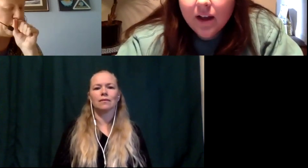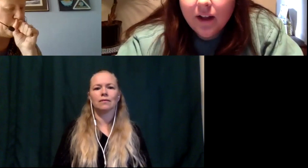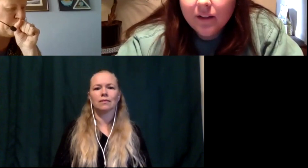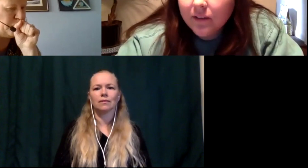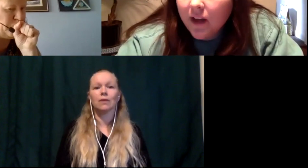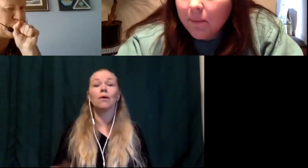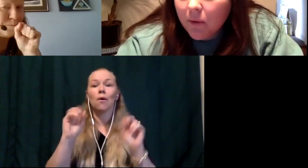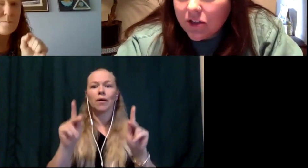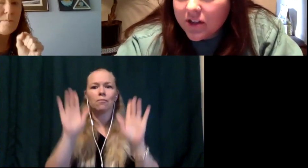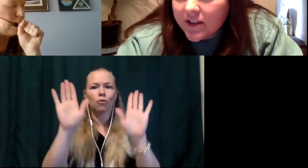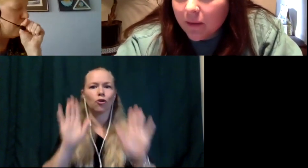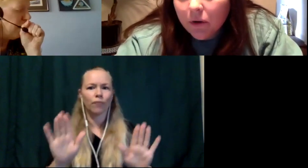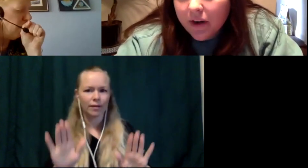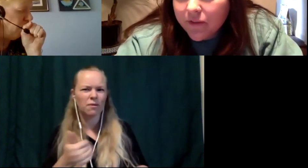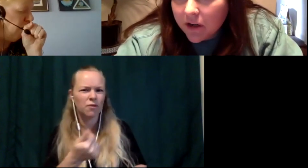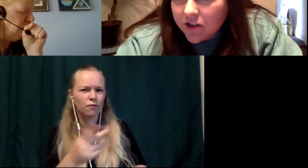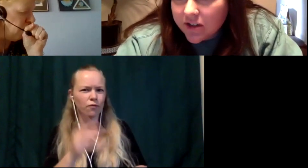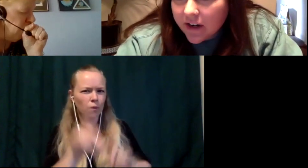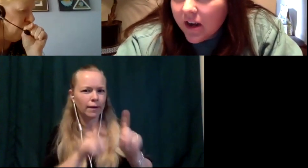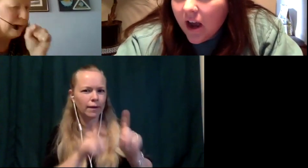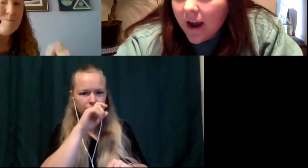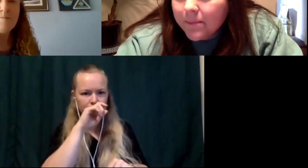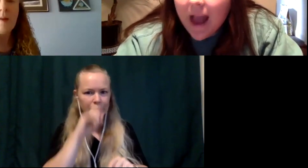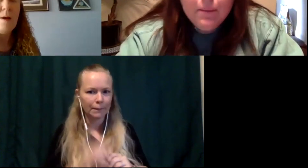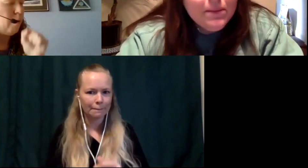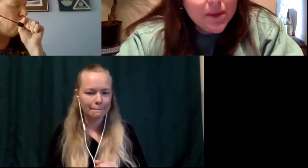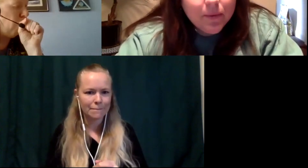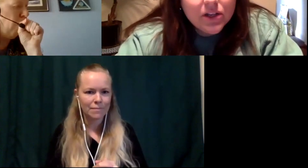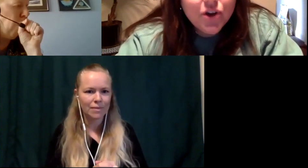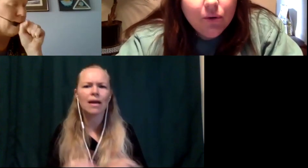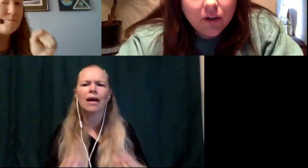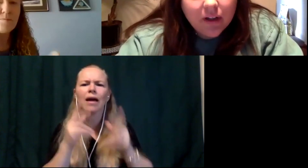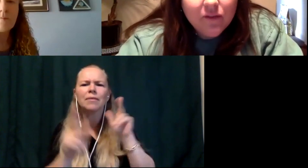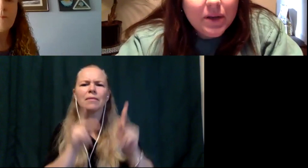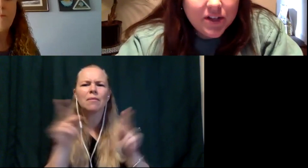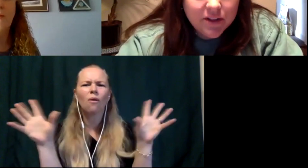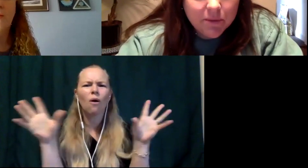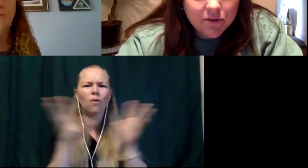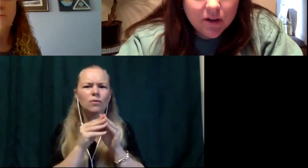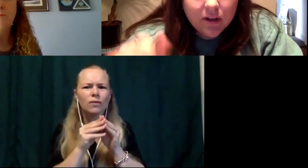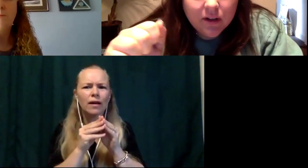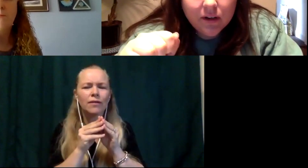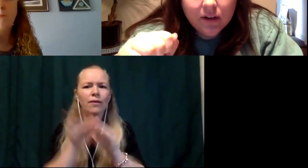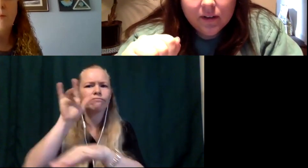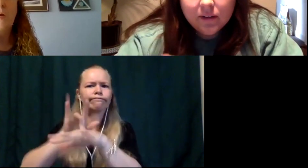got a couple questions here, well, quite a few questions here. How many people in total have been to the